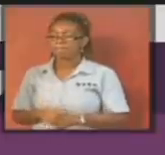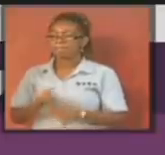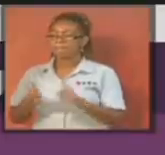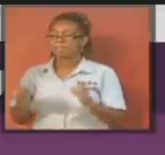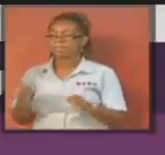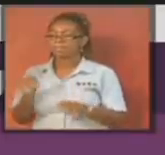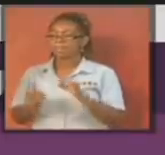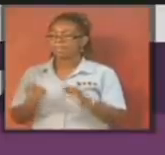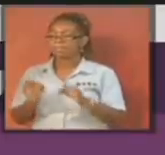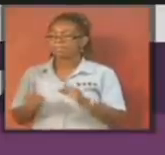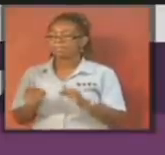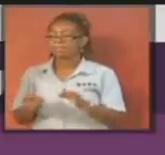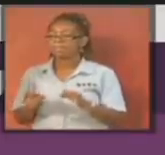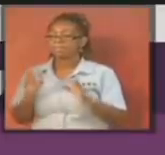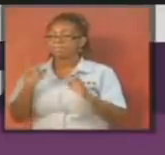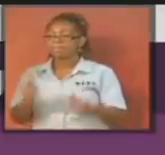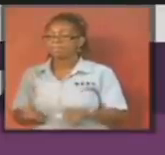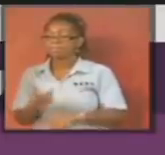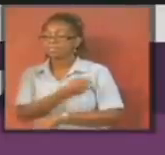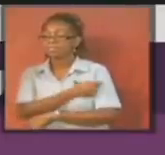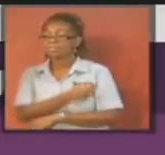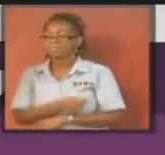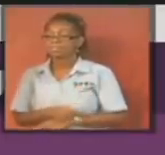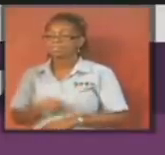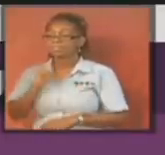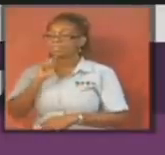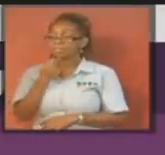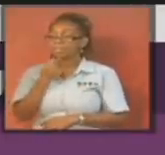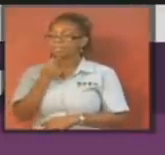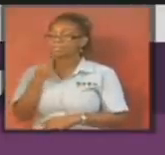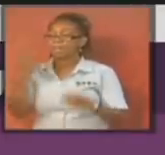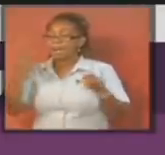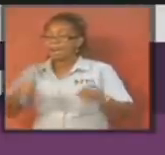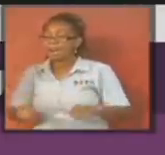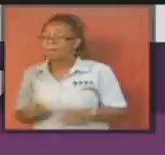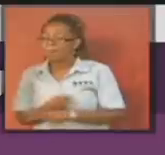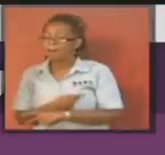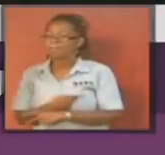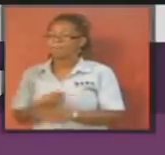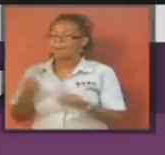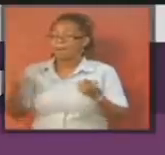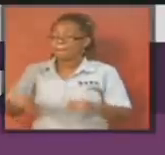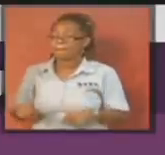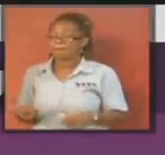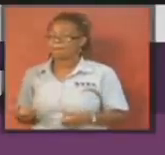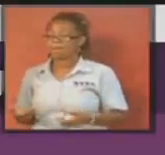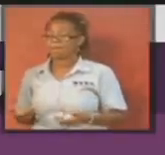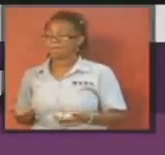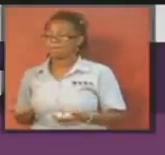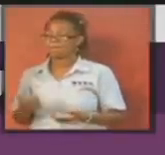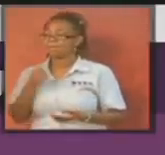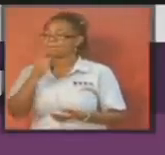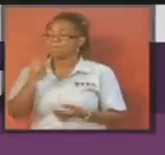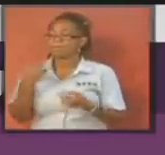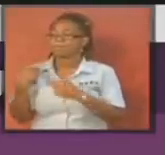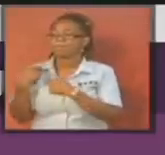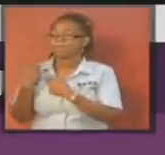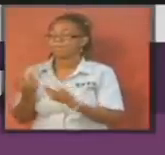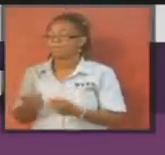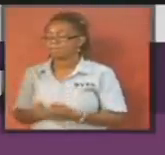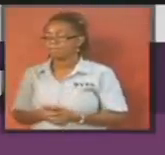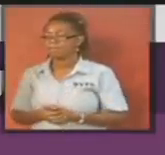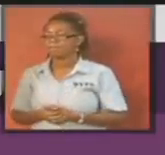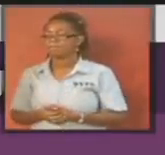accepts liability? And my second question, how can the layman go about proving short or long-term